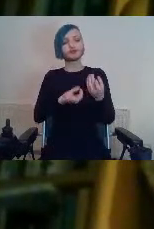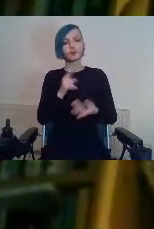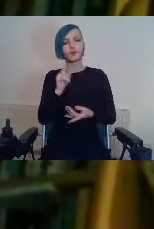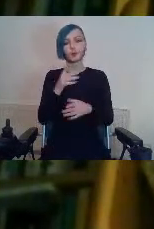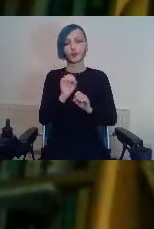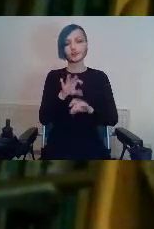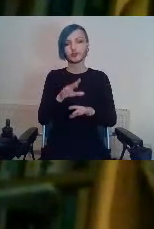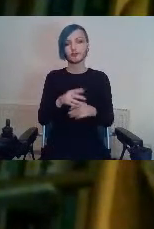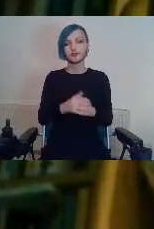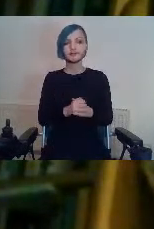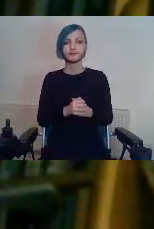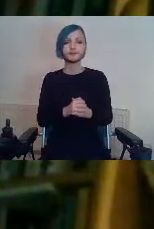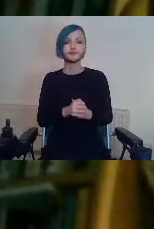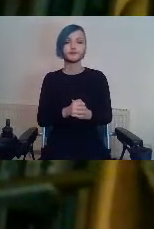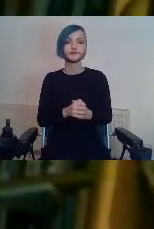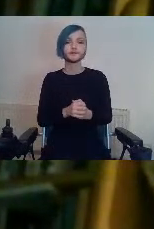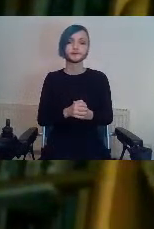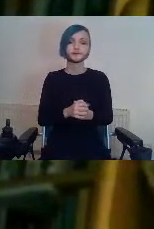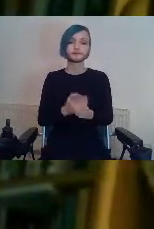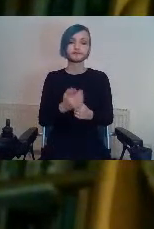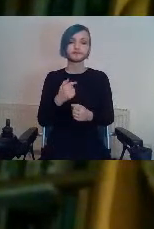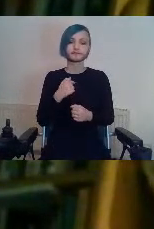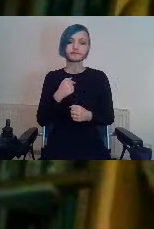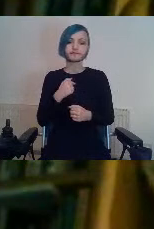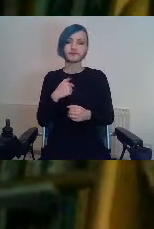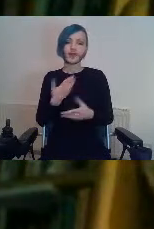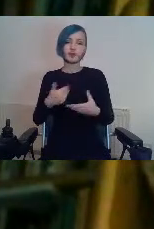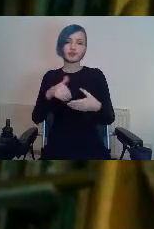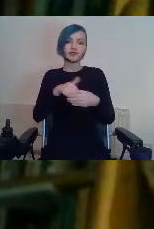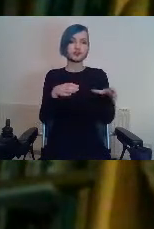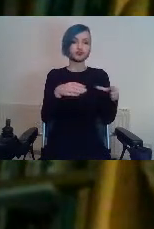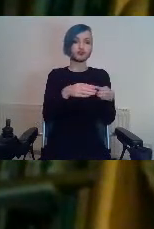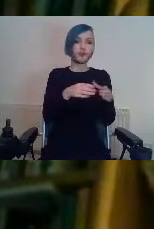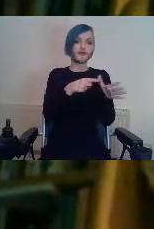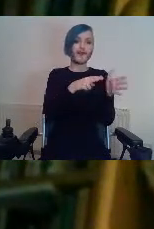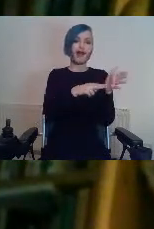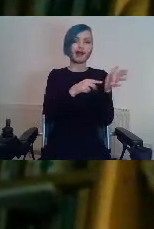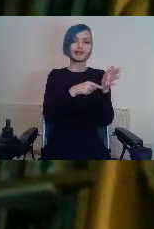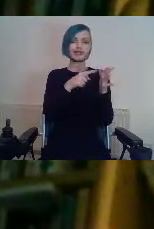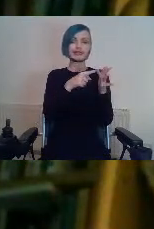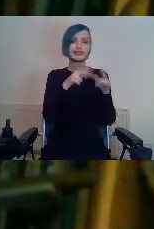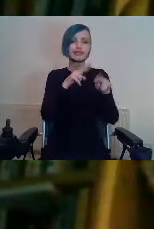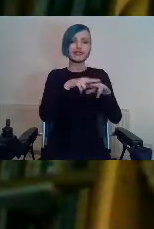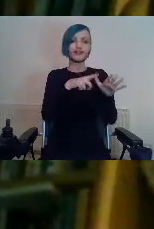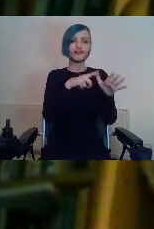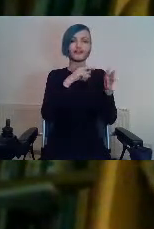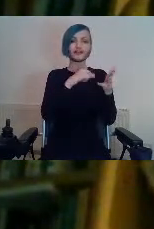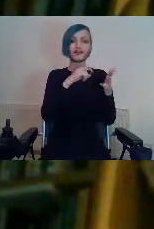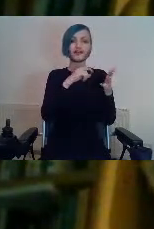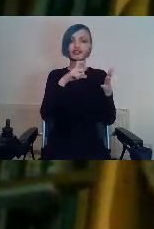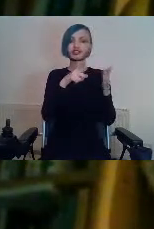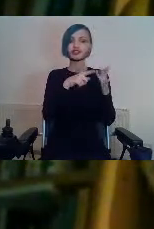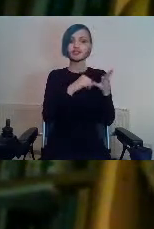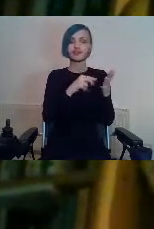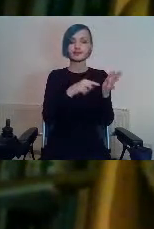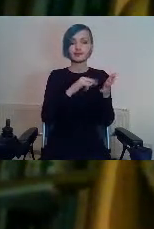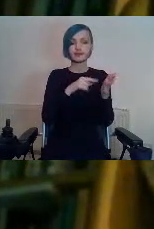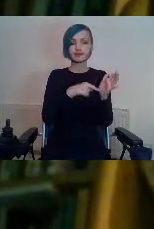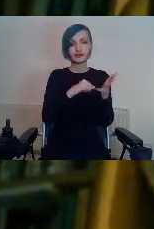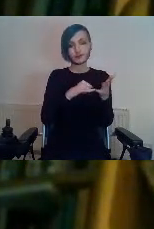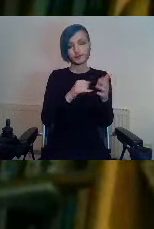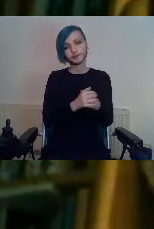I was in a group of anti-fascists, and we were charged with some